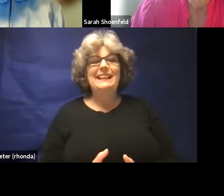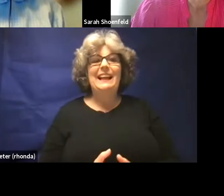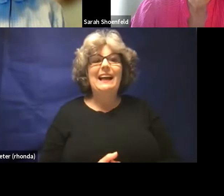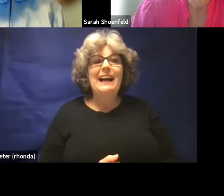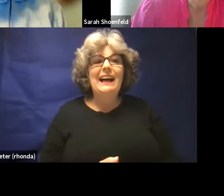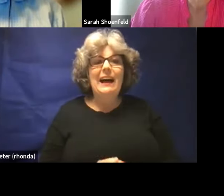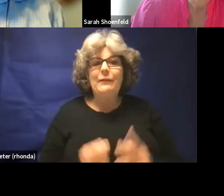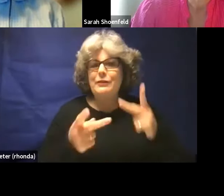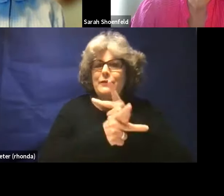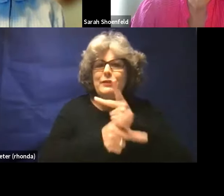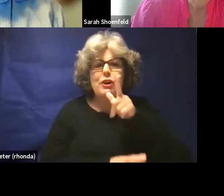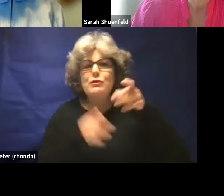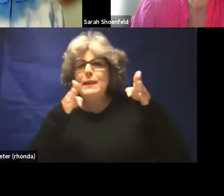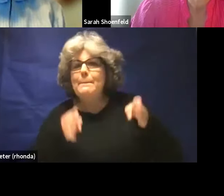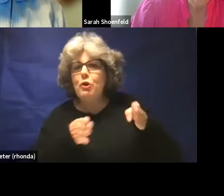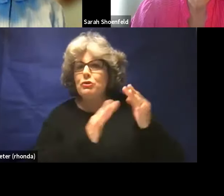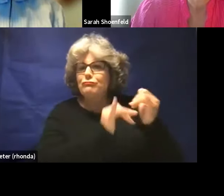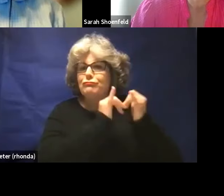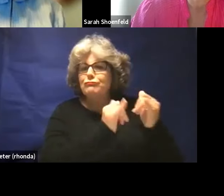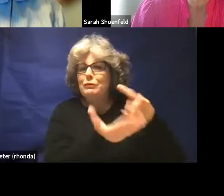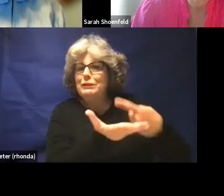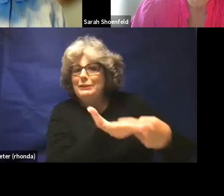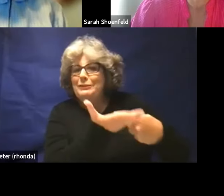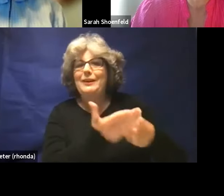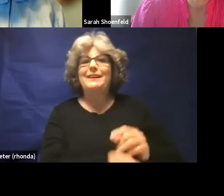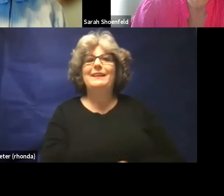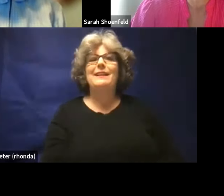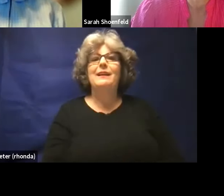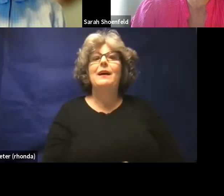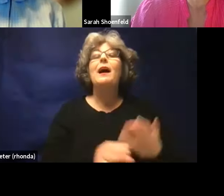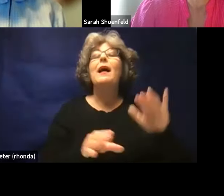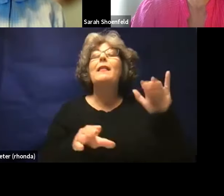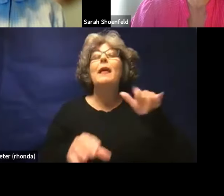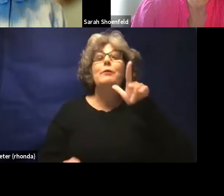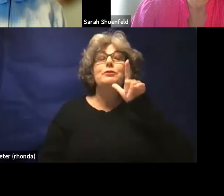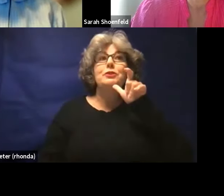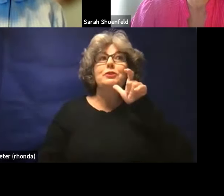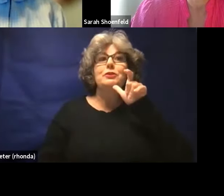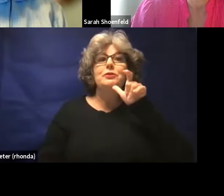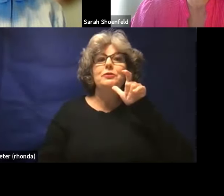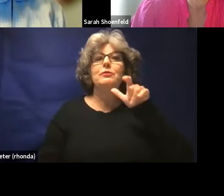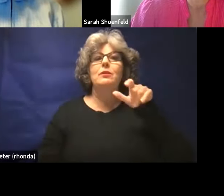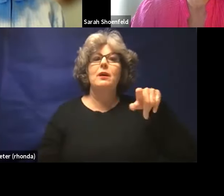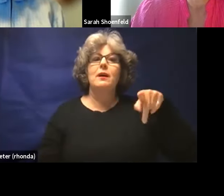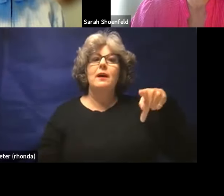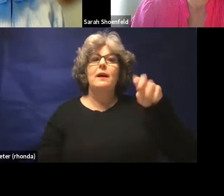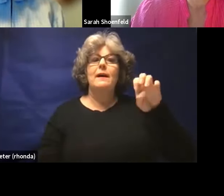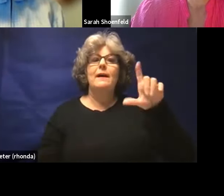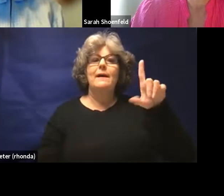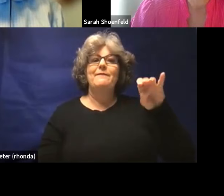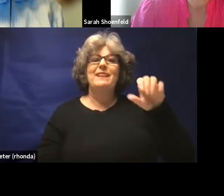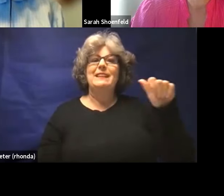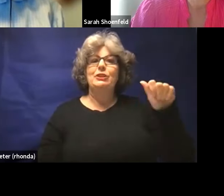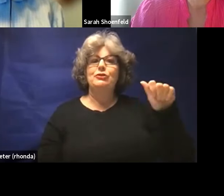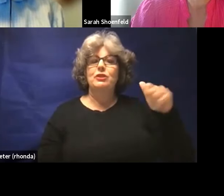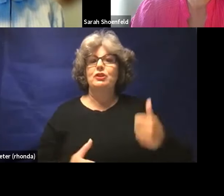I was trying to find who that person is. So we need to talk. Well, that was Felicia Bowman. Okay. She mm-hmm. who lives in North Portal. Yeah. Okay.